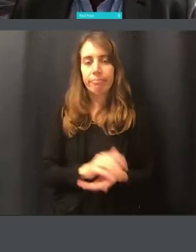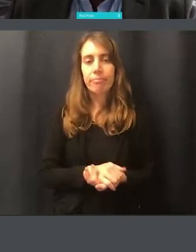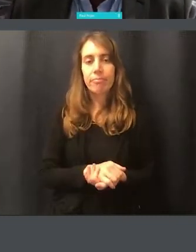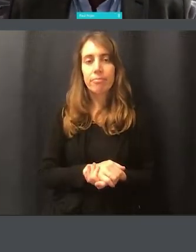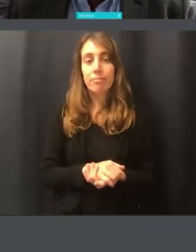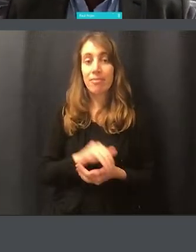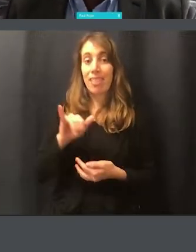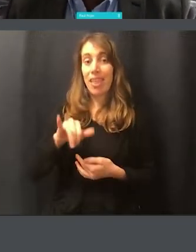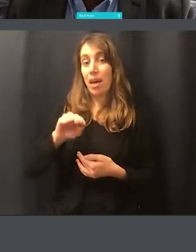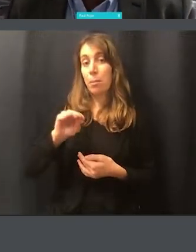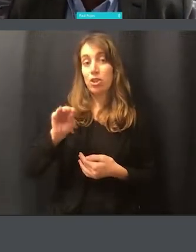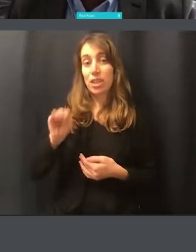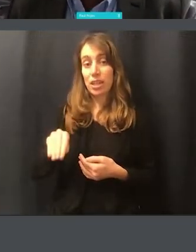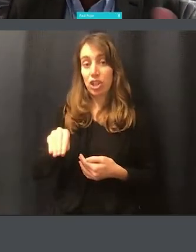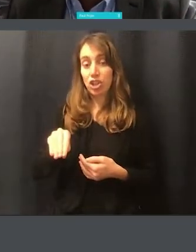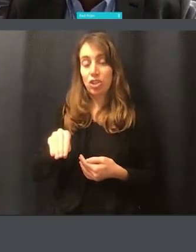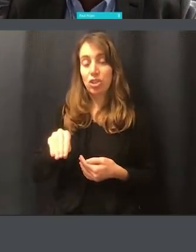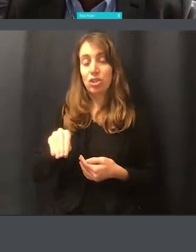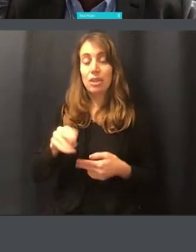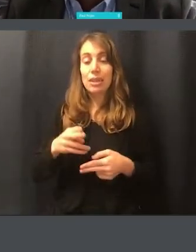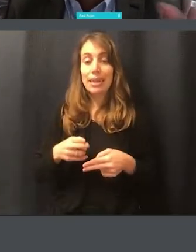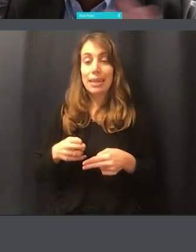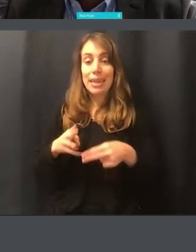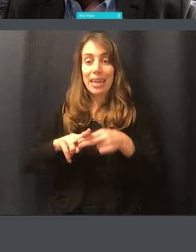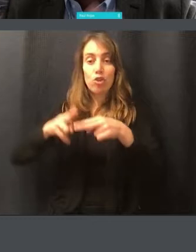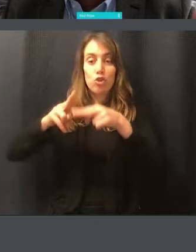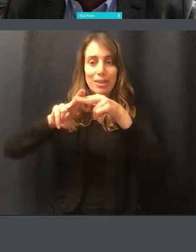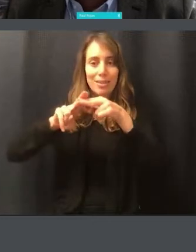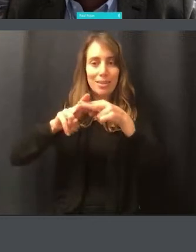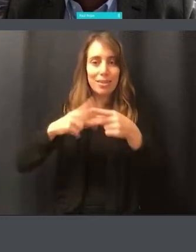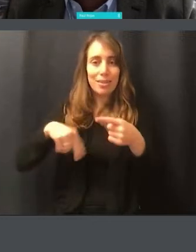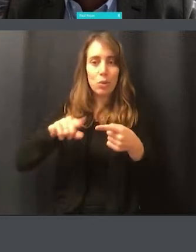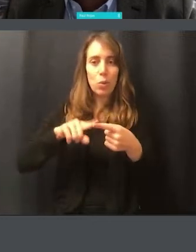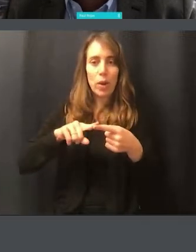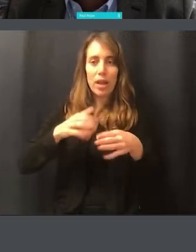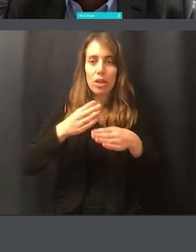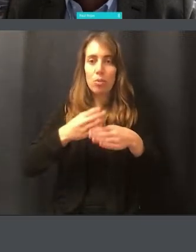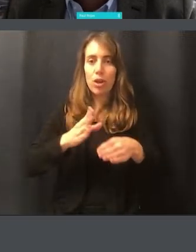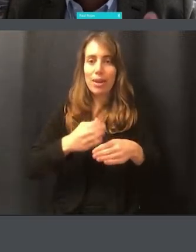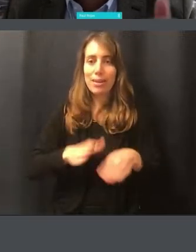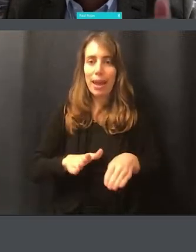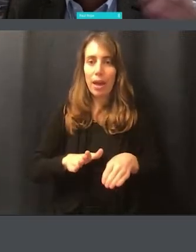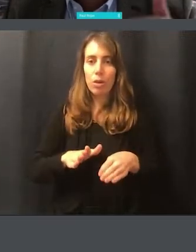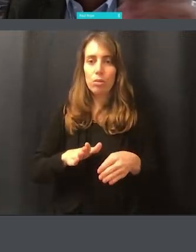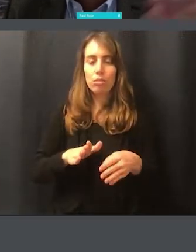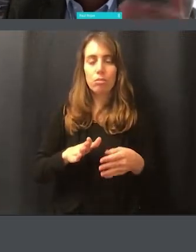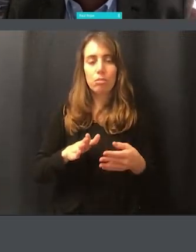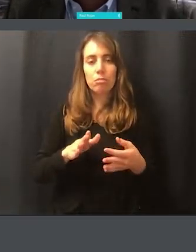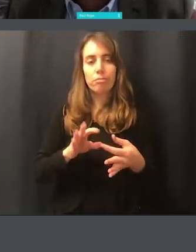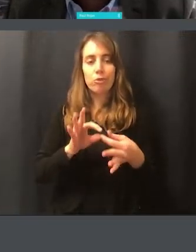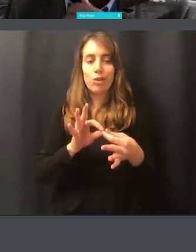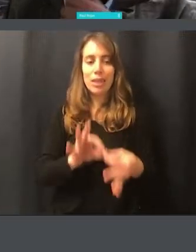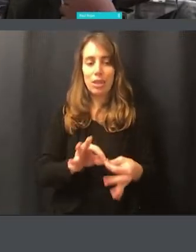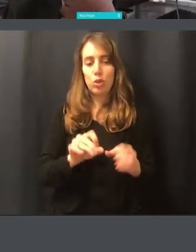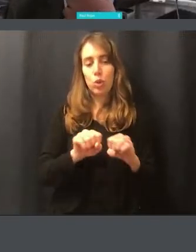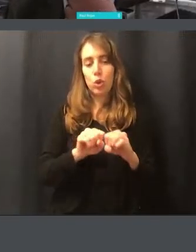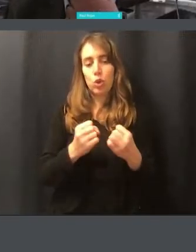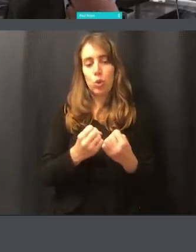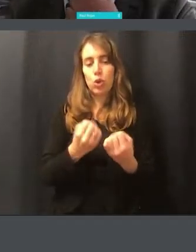That percentage increases when you break it down by essentially socioeconomic